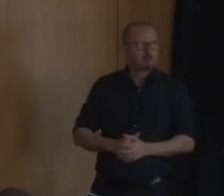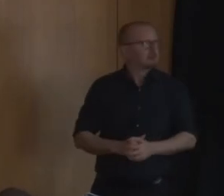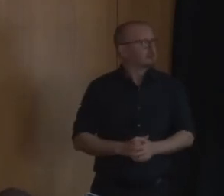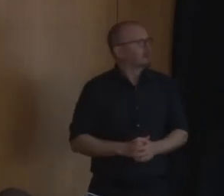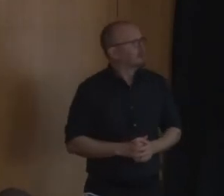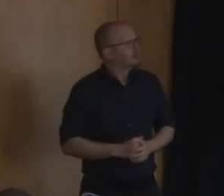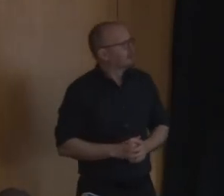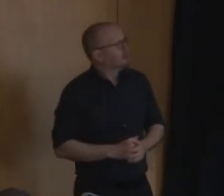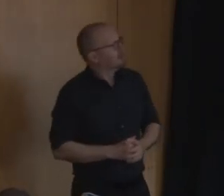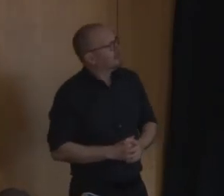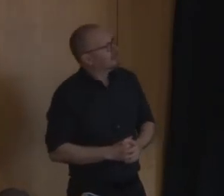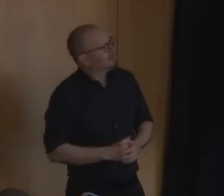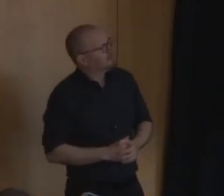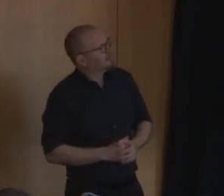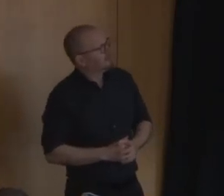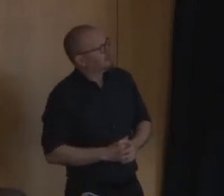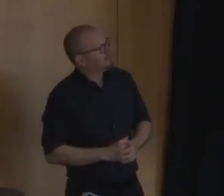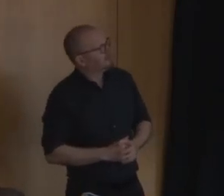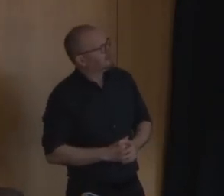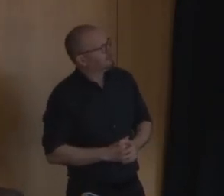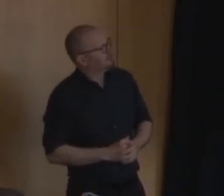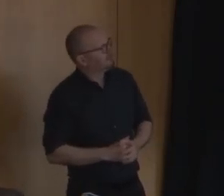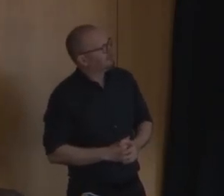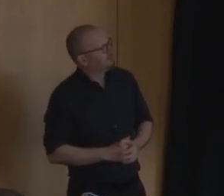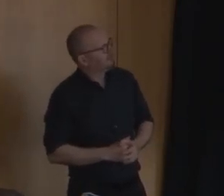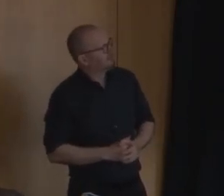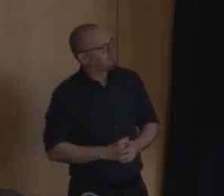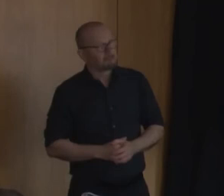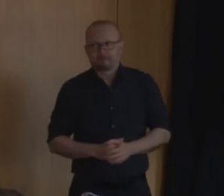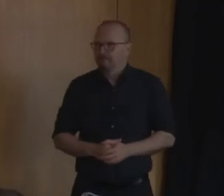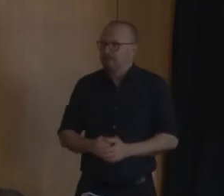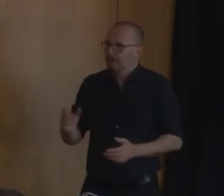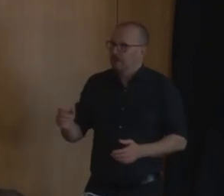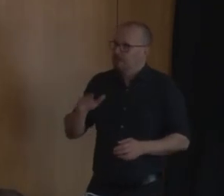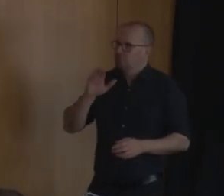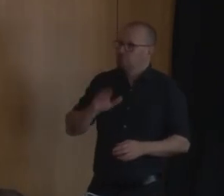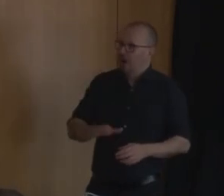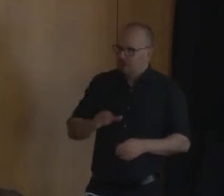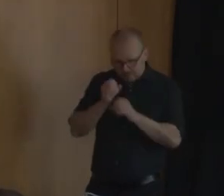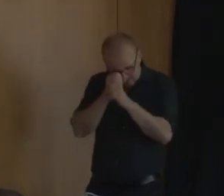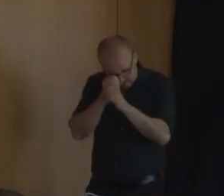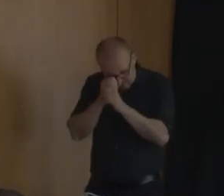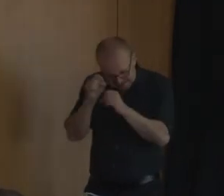image from a microscope on a wall monitor so mum and dad can enjoy it with their child.